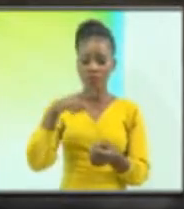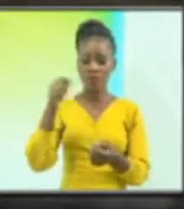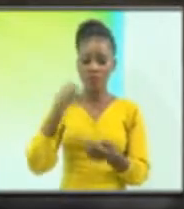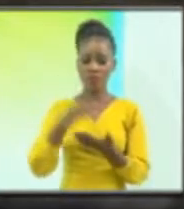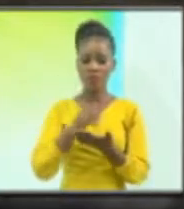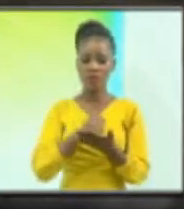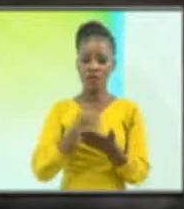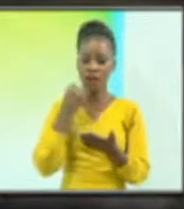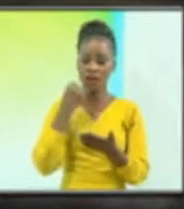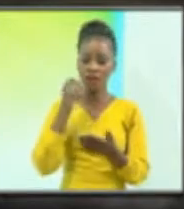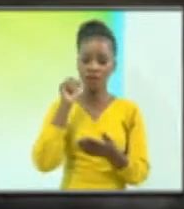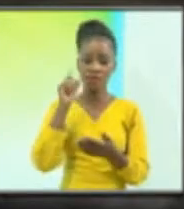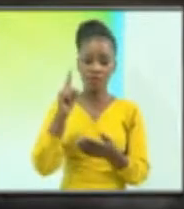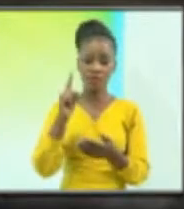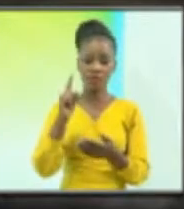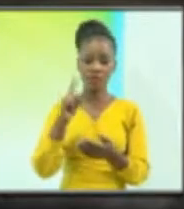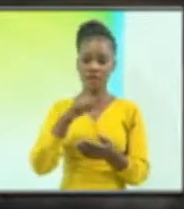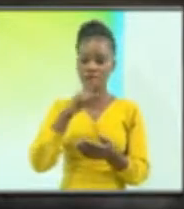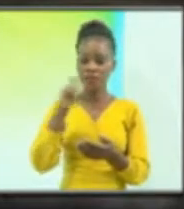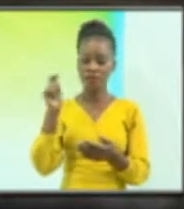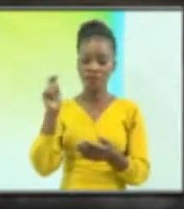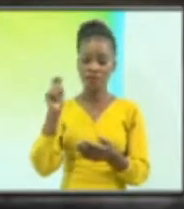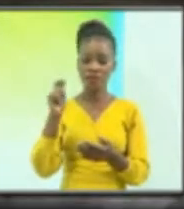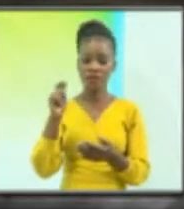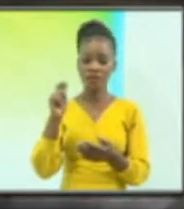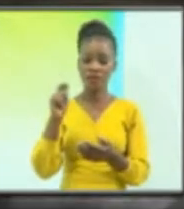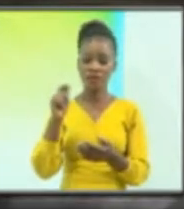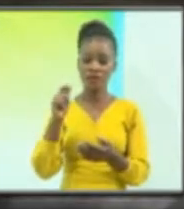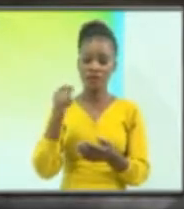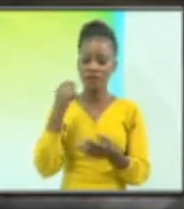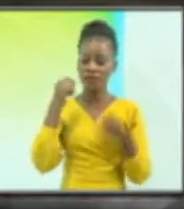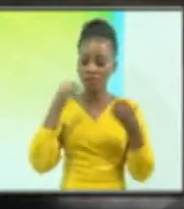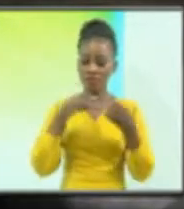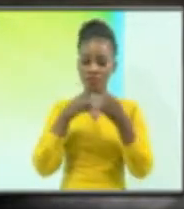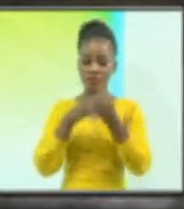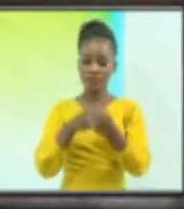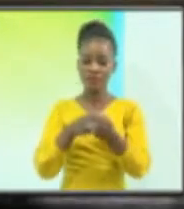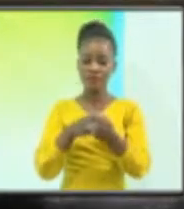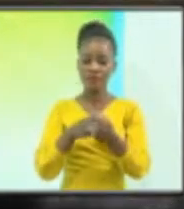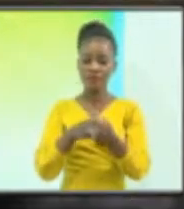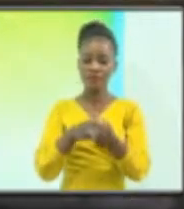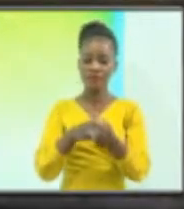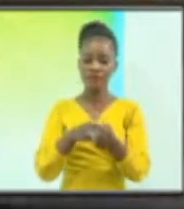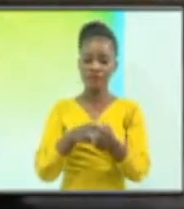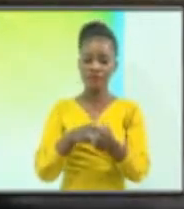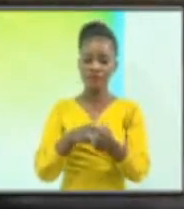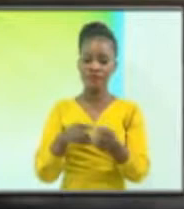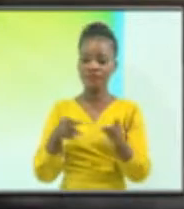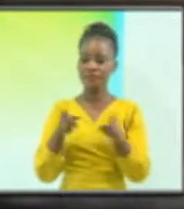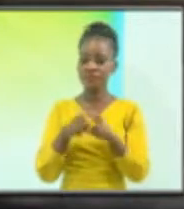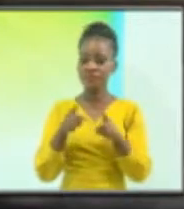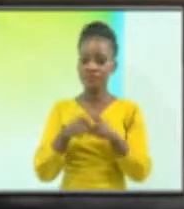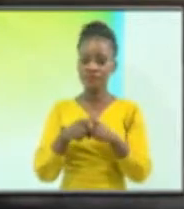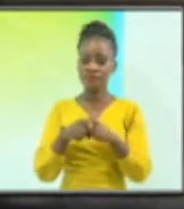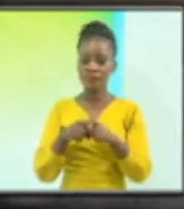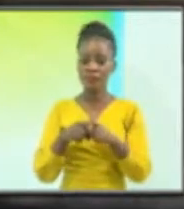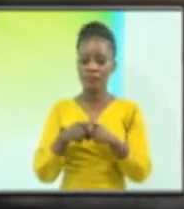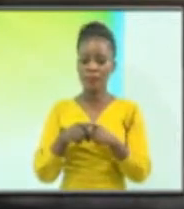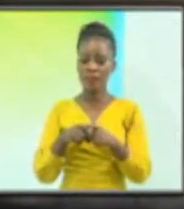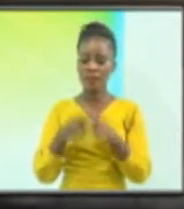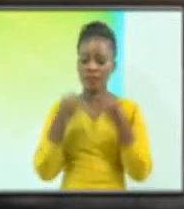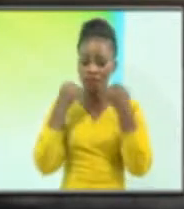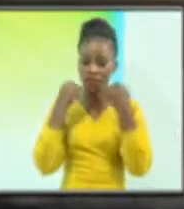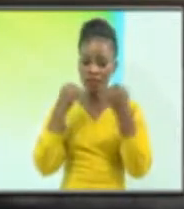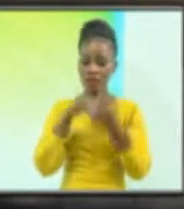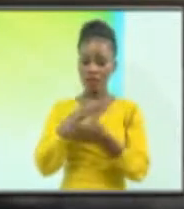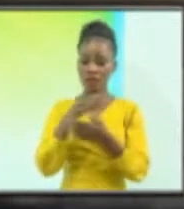one. Okay. Then the cultural heads, recognized ones, Kawakas, Chabazinga, and stuff like that. All